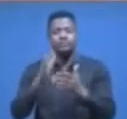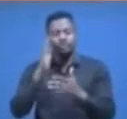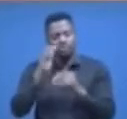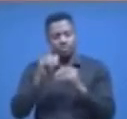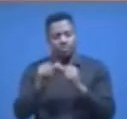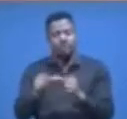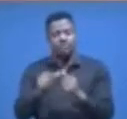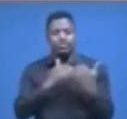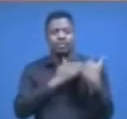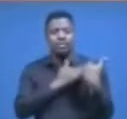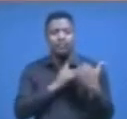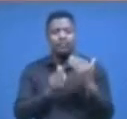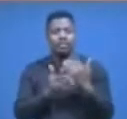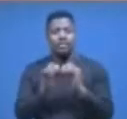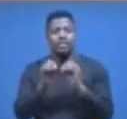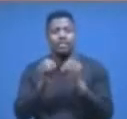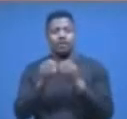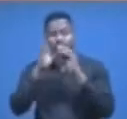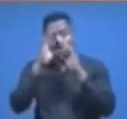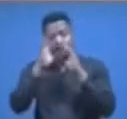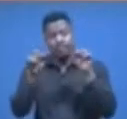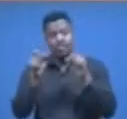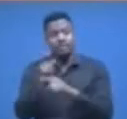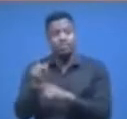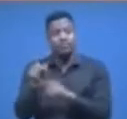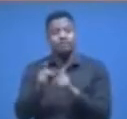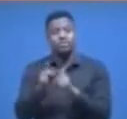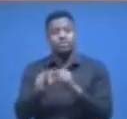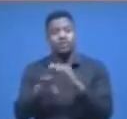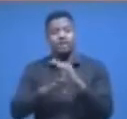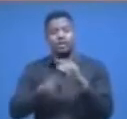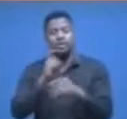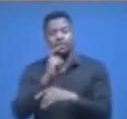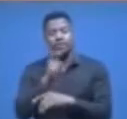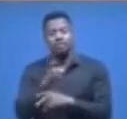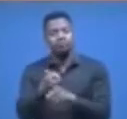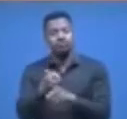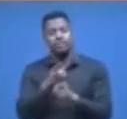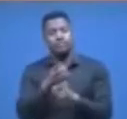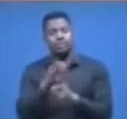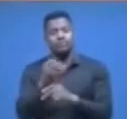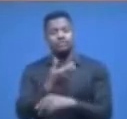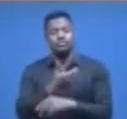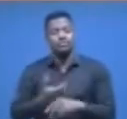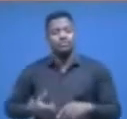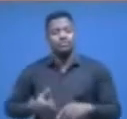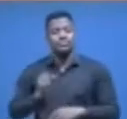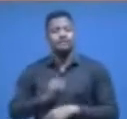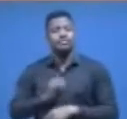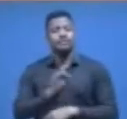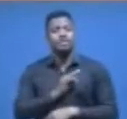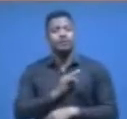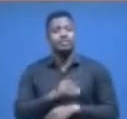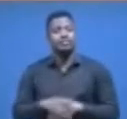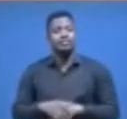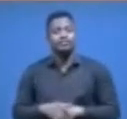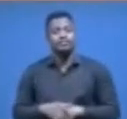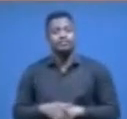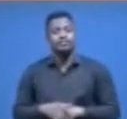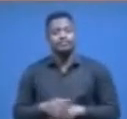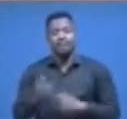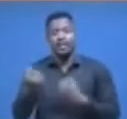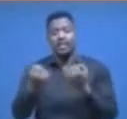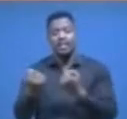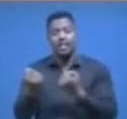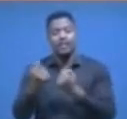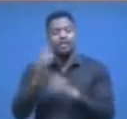to be borne by the Office of the President under the direct supervision of the Chief of Staff. Vehicles are also